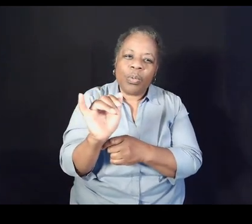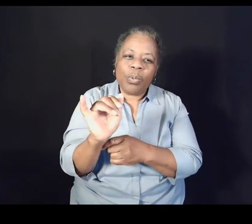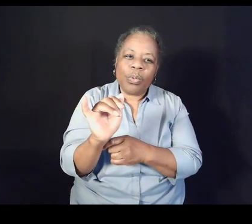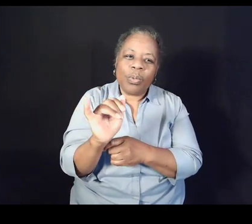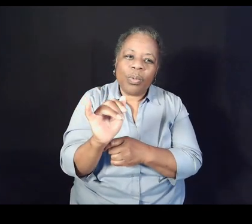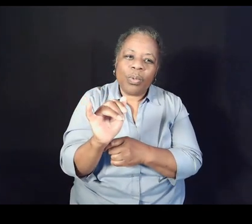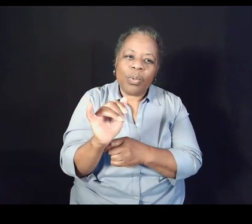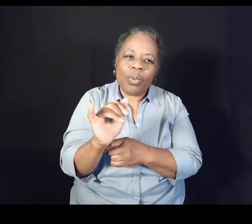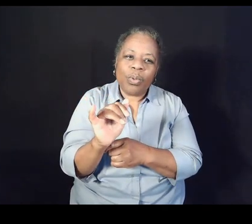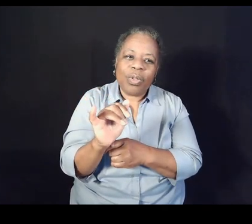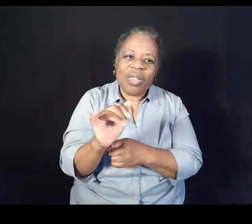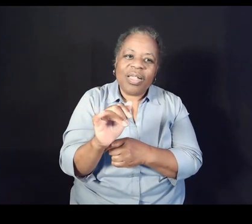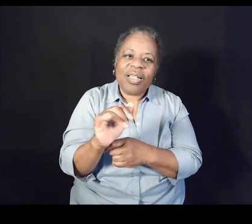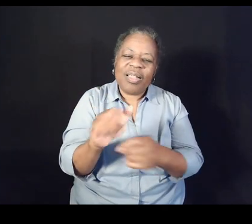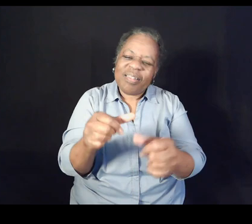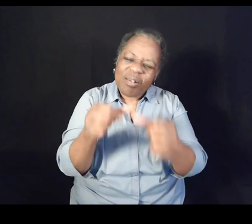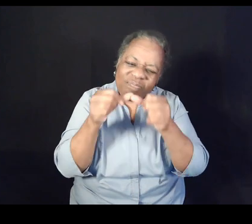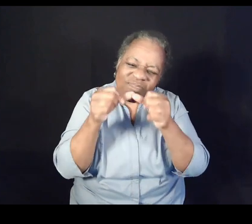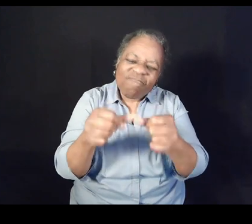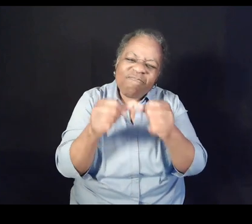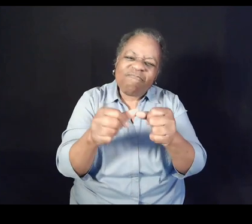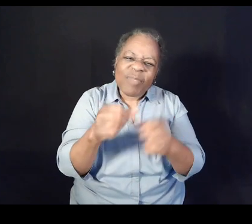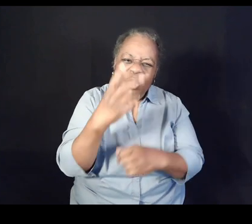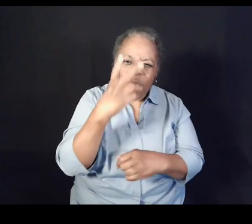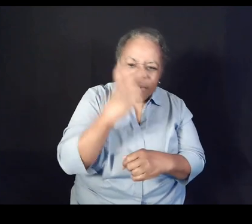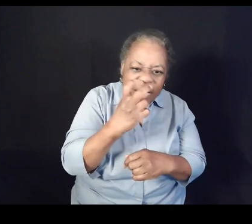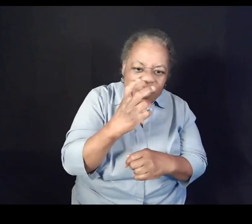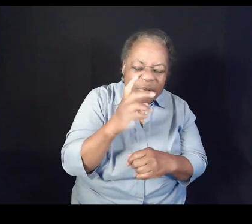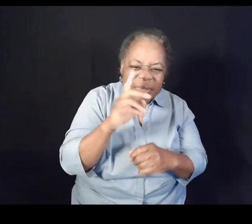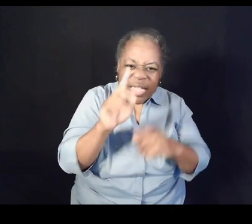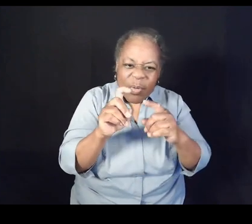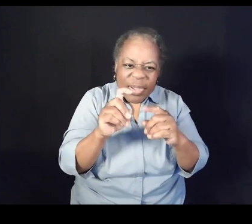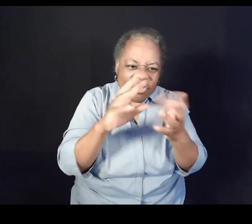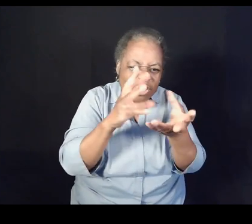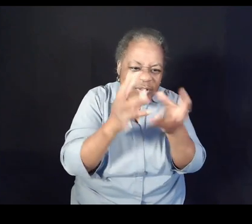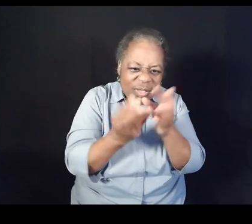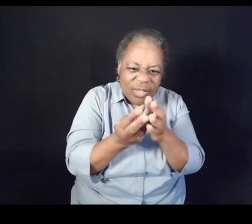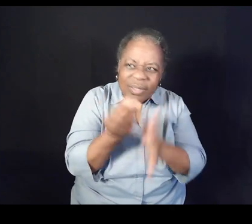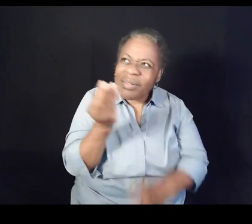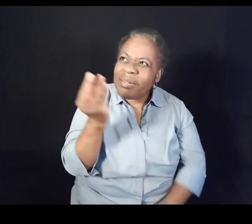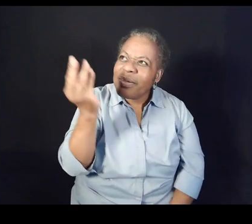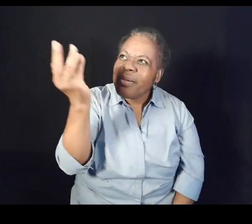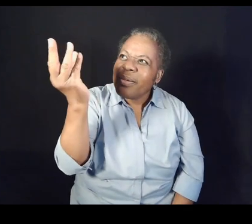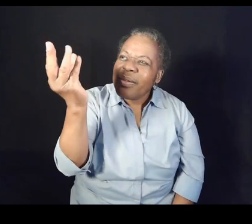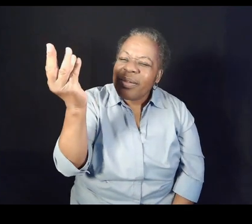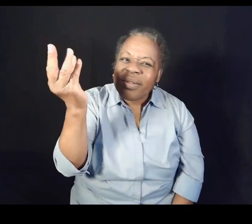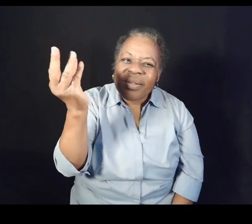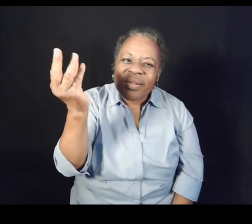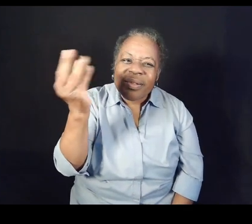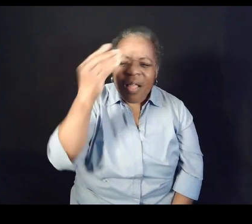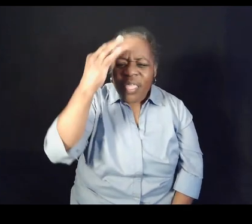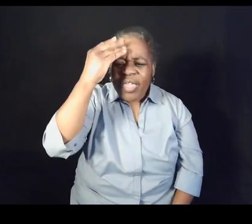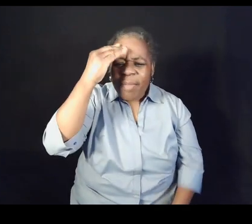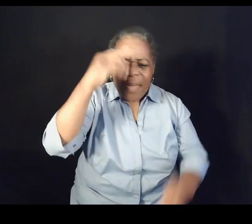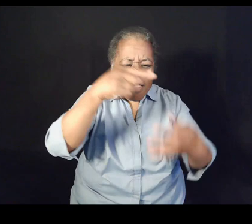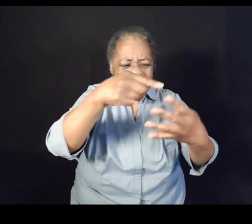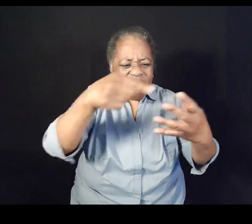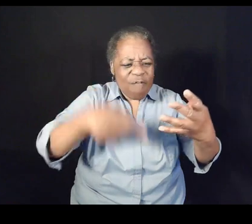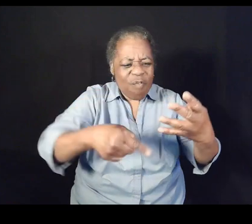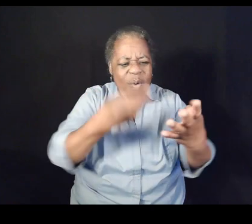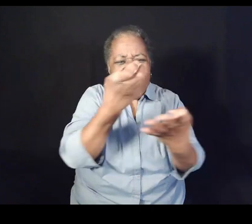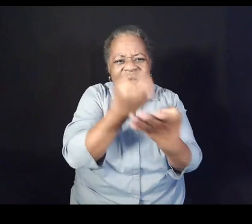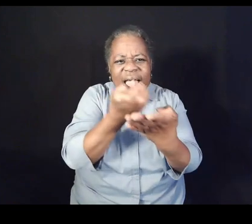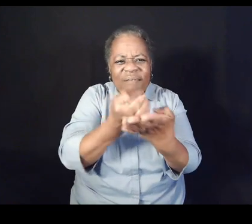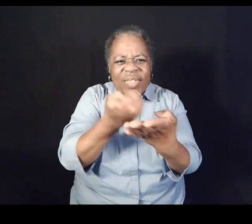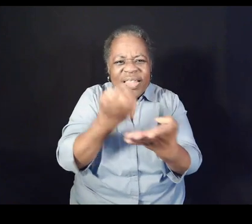So keep bringing your doubts and questions to Jesus. Keep considering these four lines of evidence.